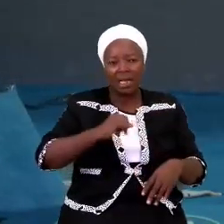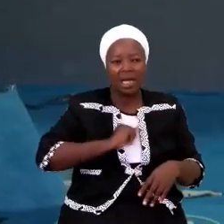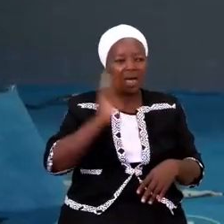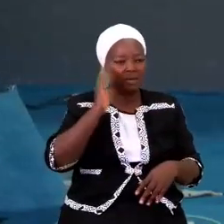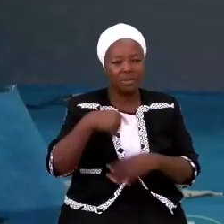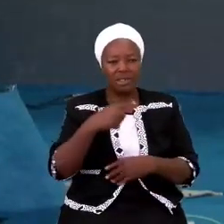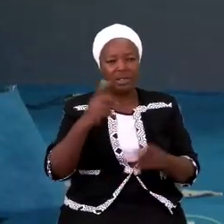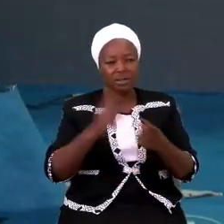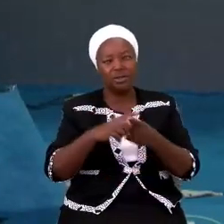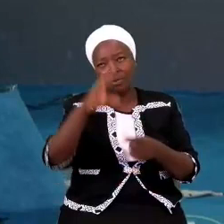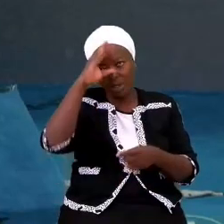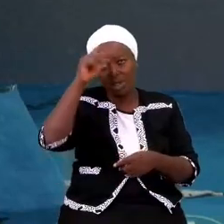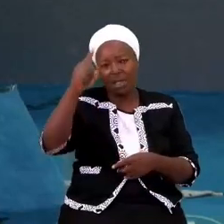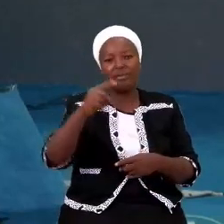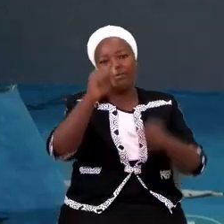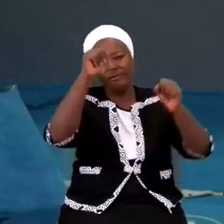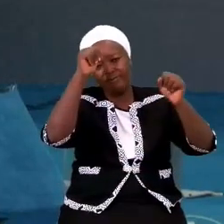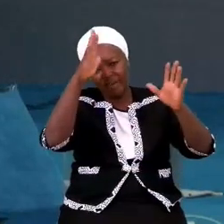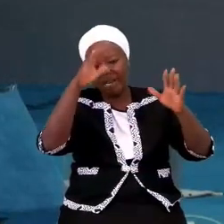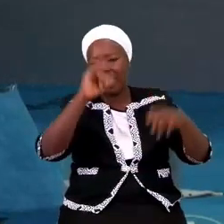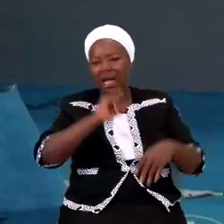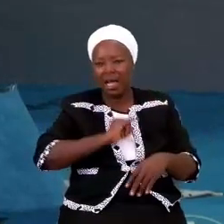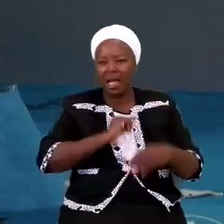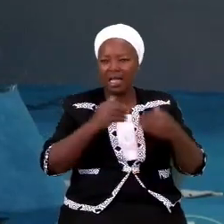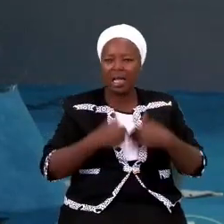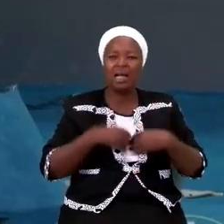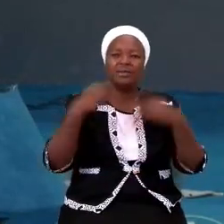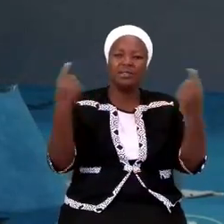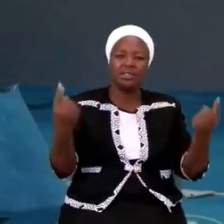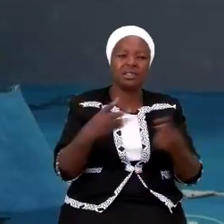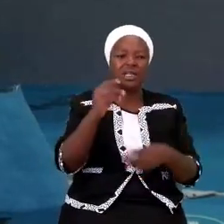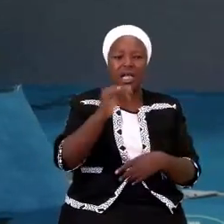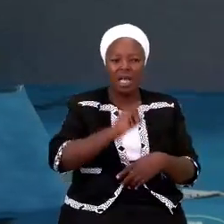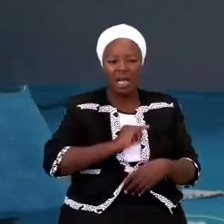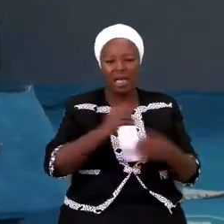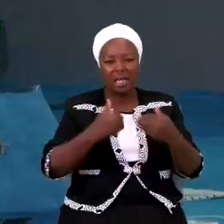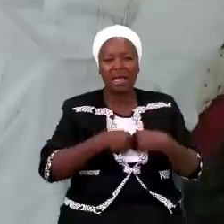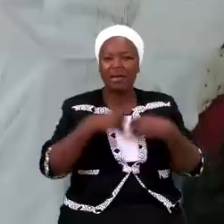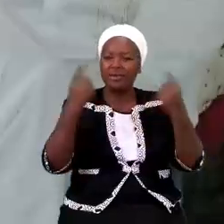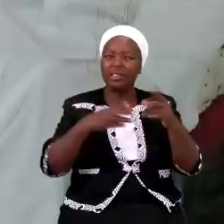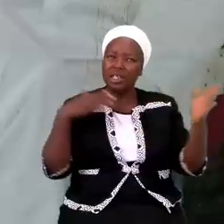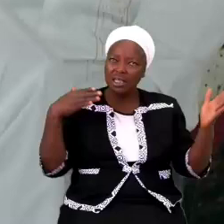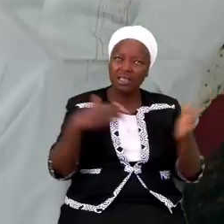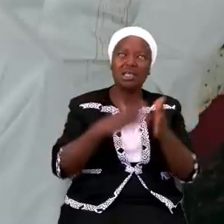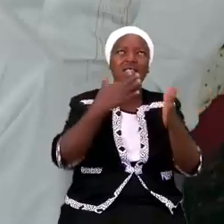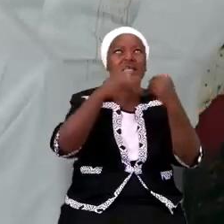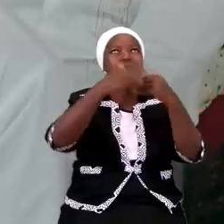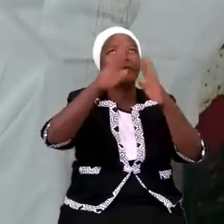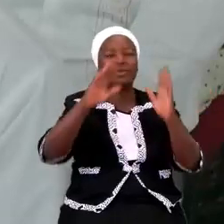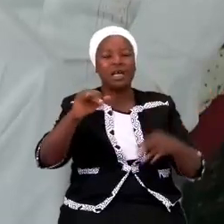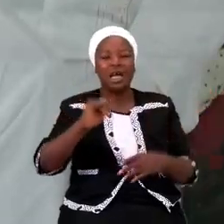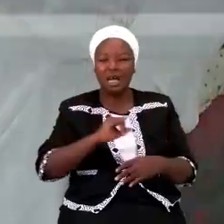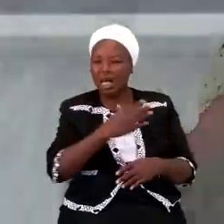sinned against heaven and before thee. Now that was intention. You must follow